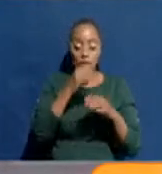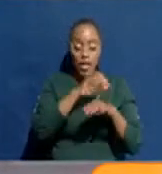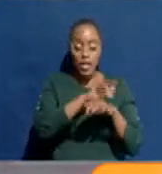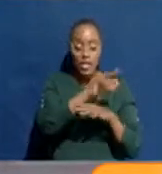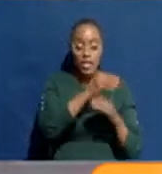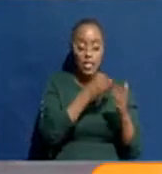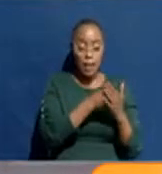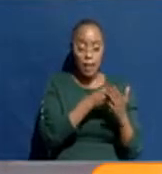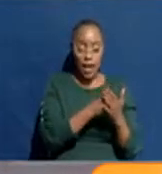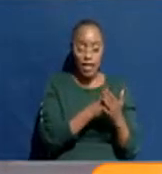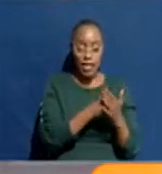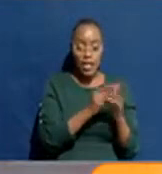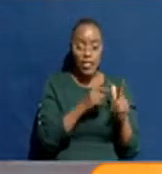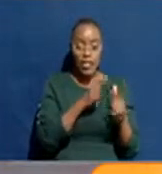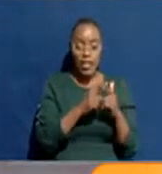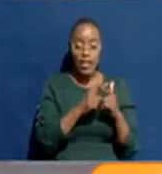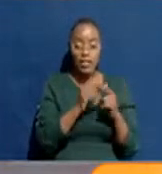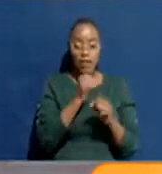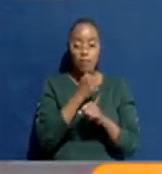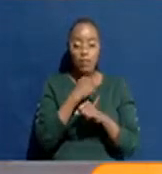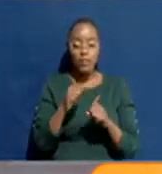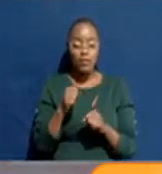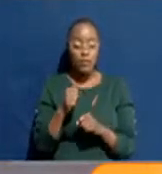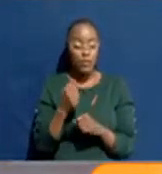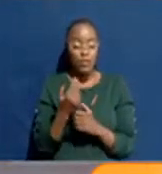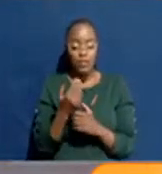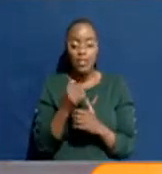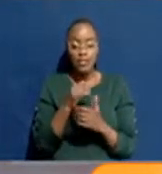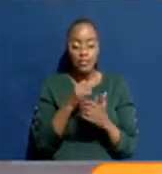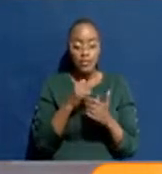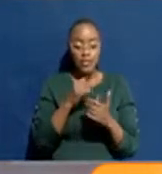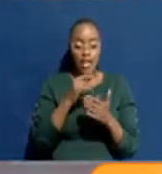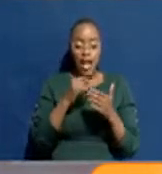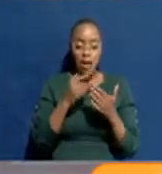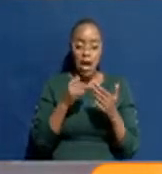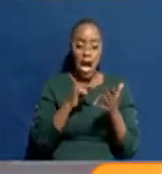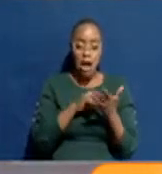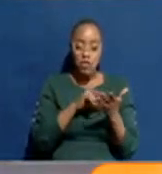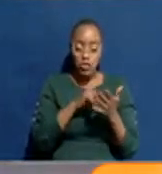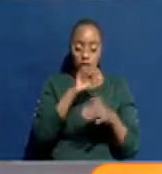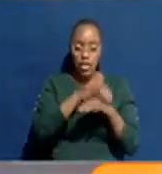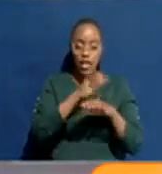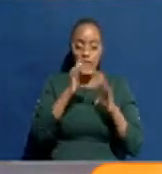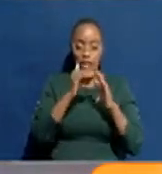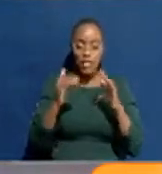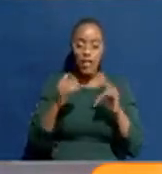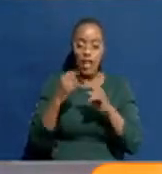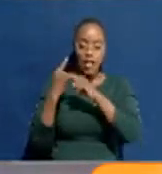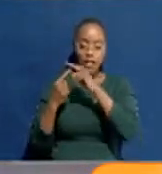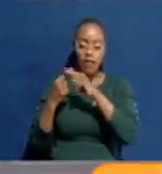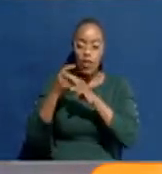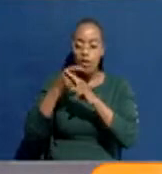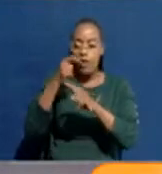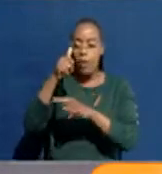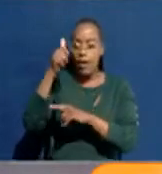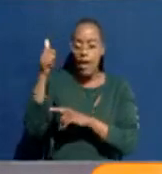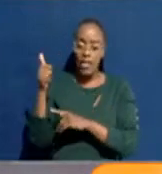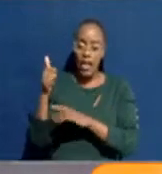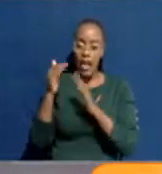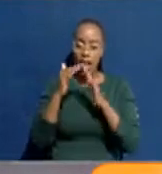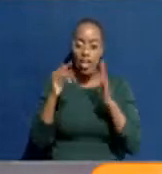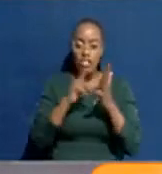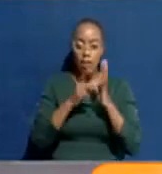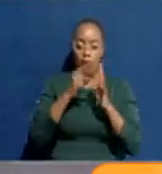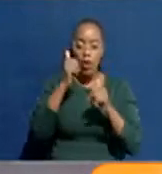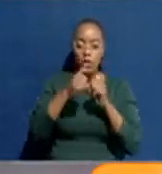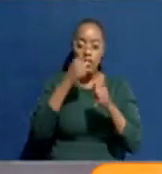much, then you won't be eligible for that house. Mm-hmm. Because having experience from another housing project